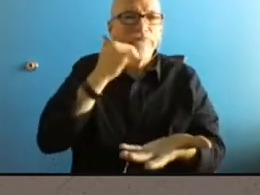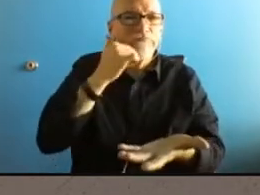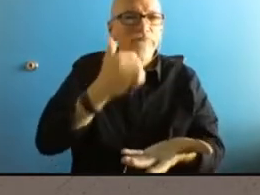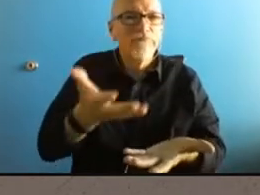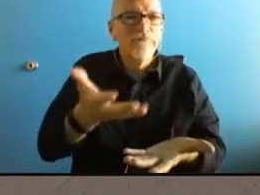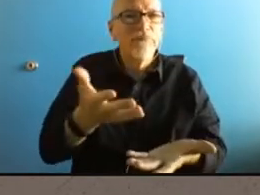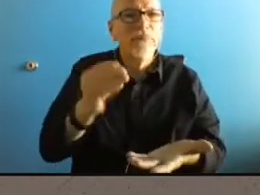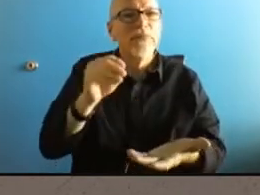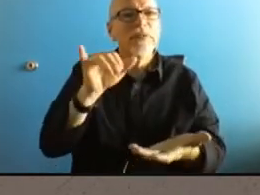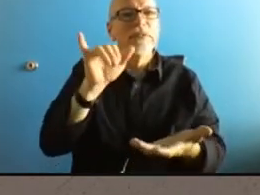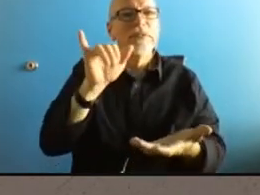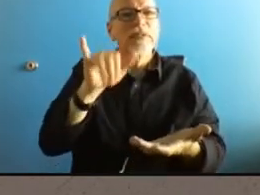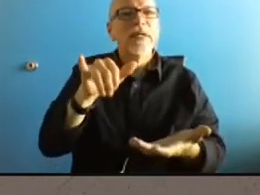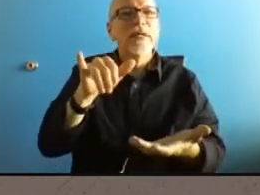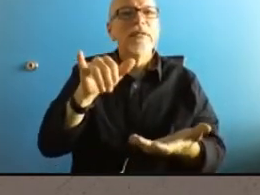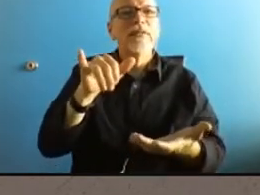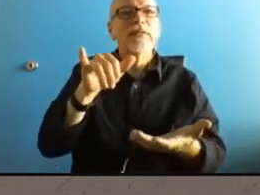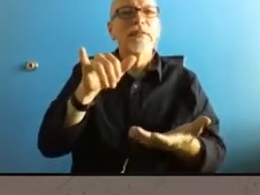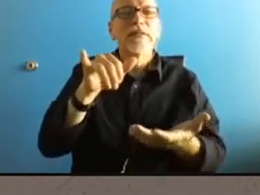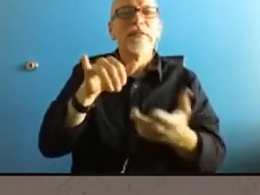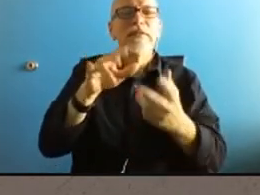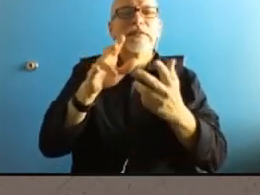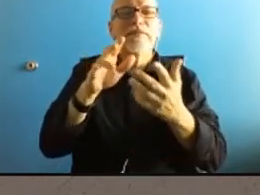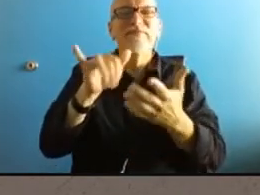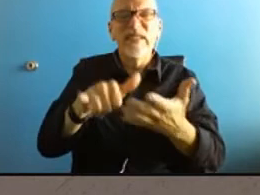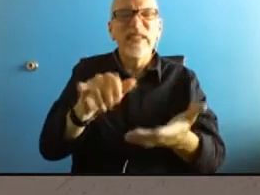actually what it is that